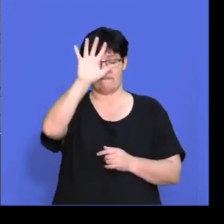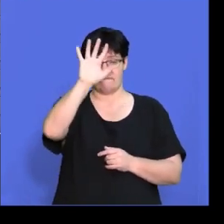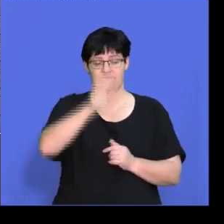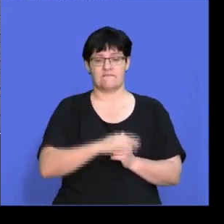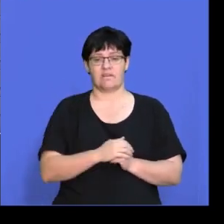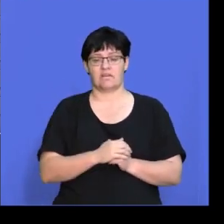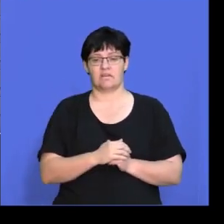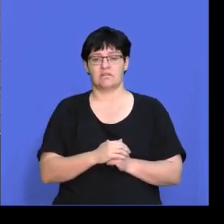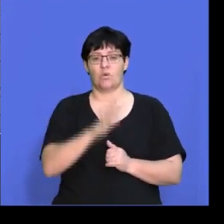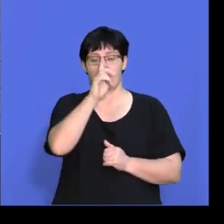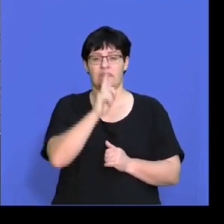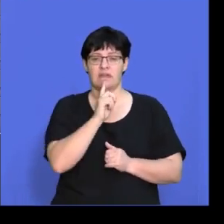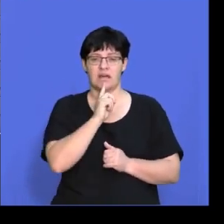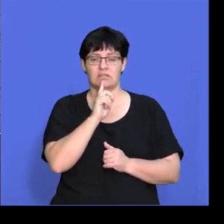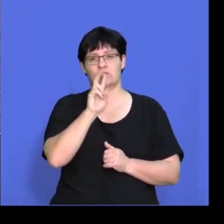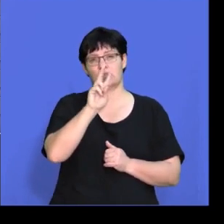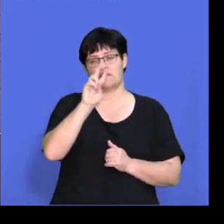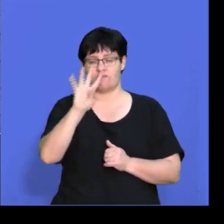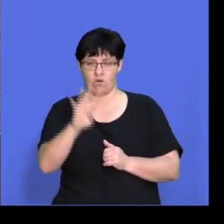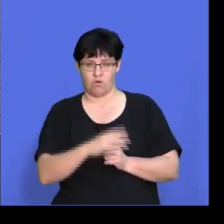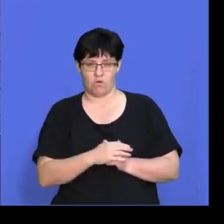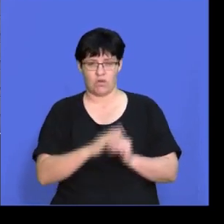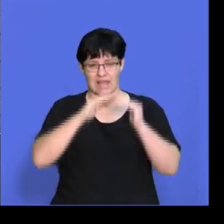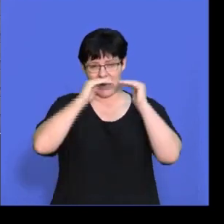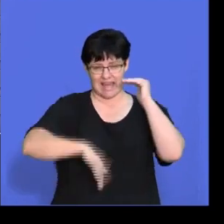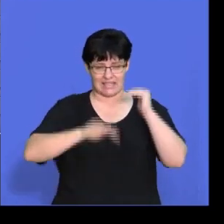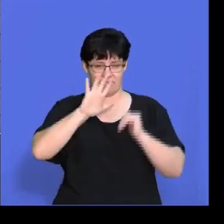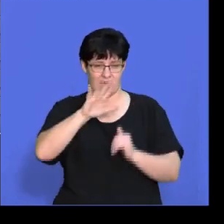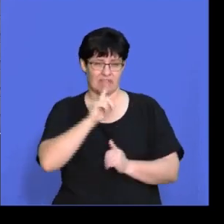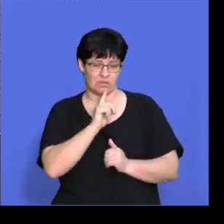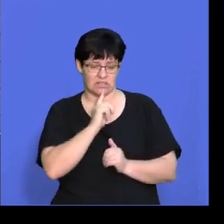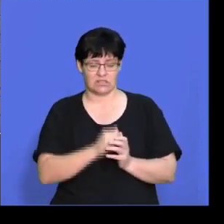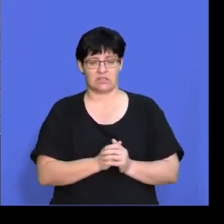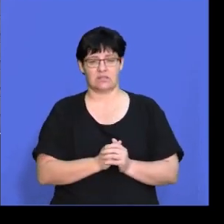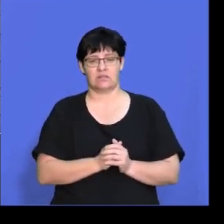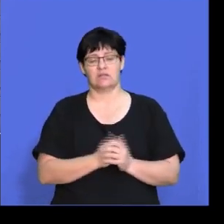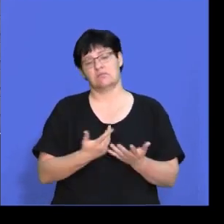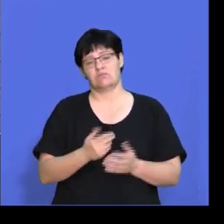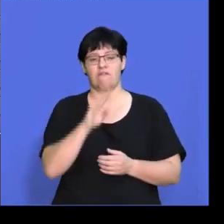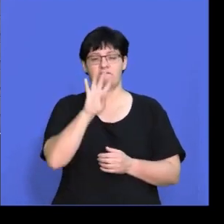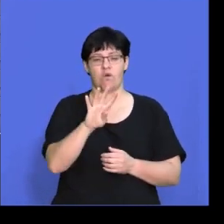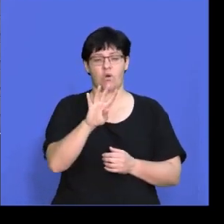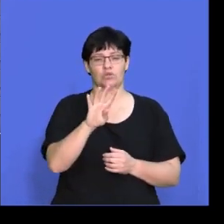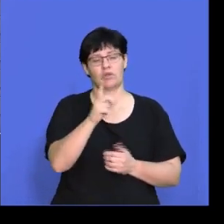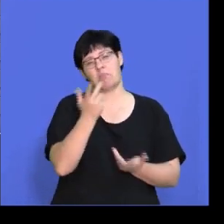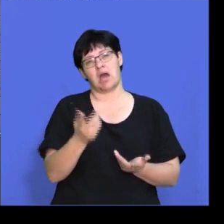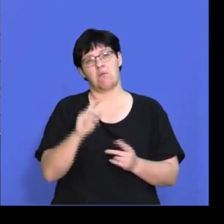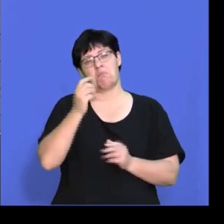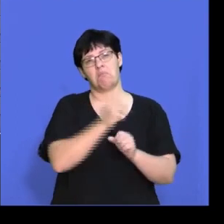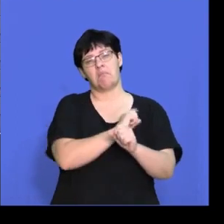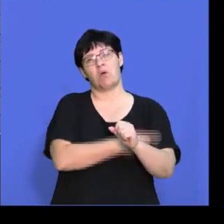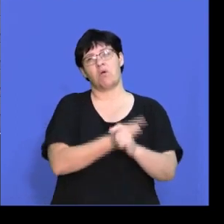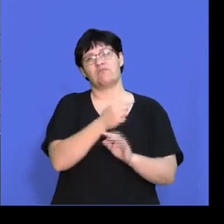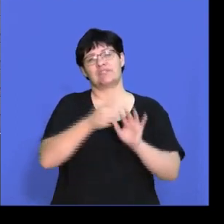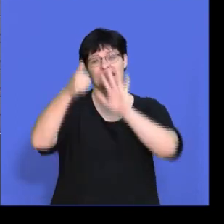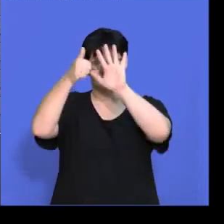5, that gives us 1,024, which is less than 5,000. If we do 4 to the